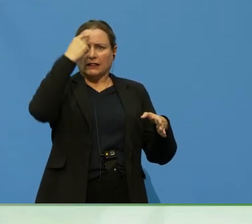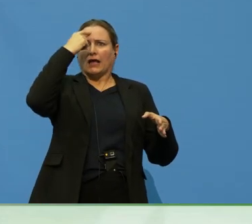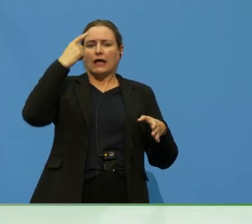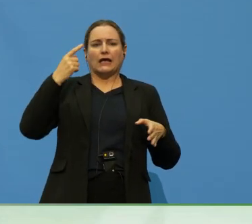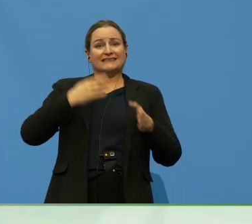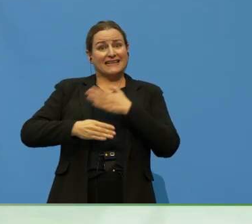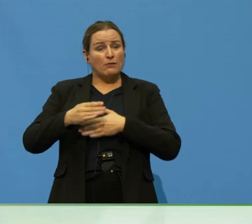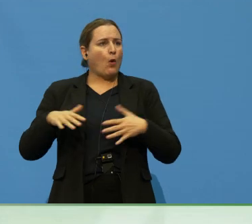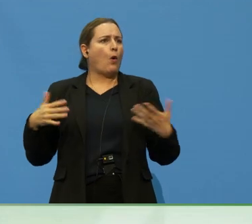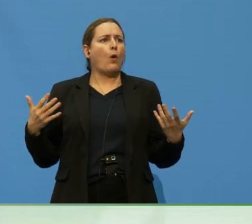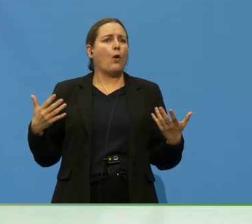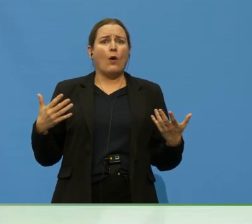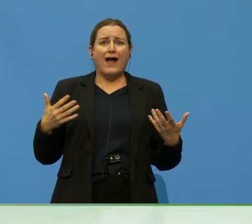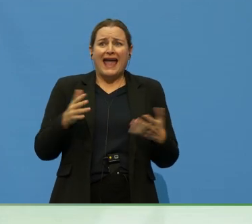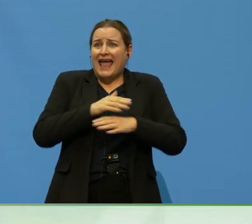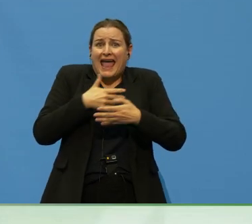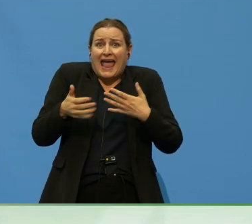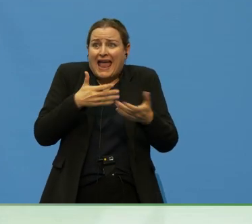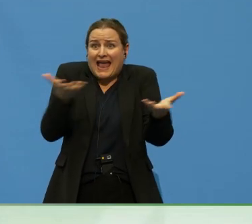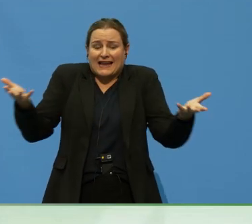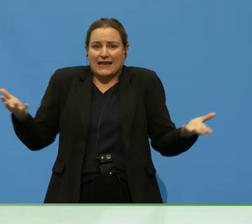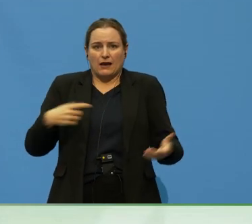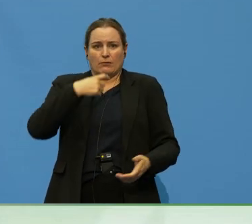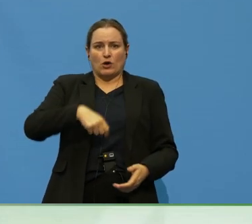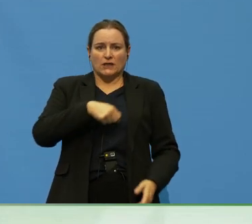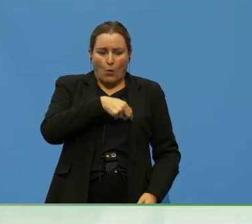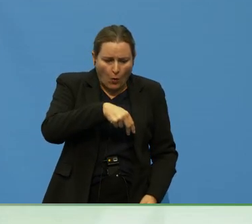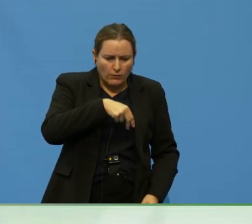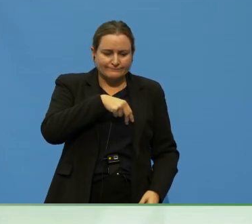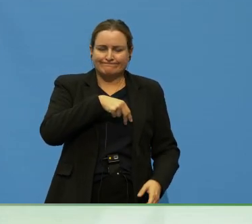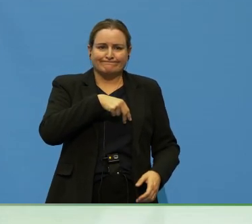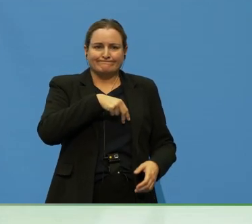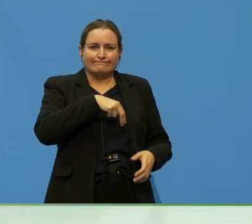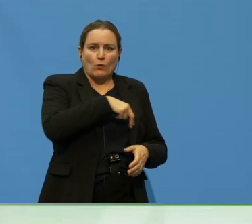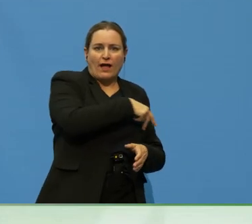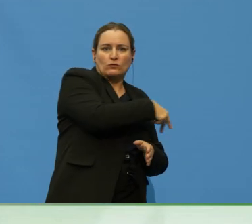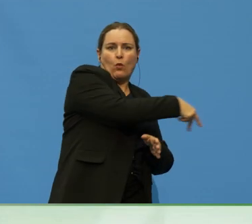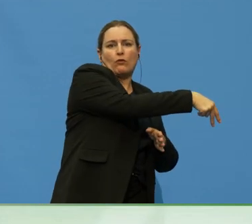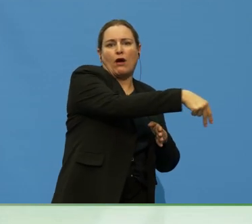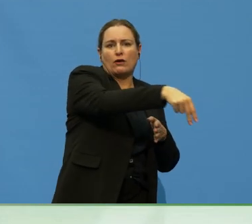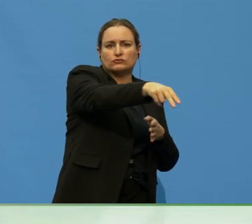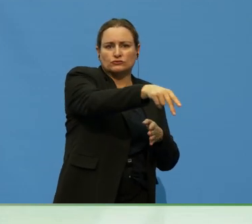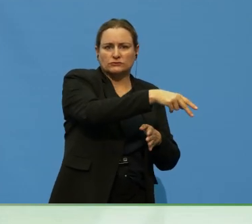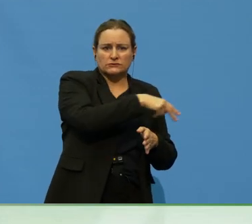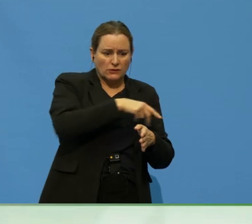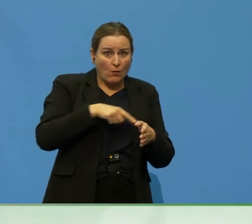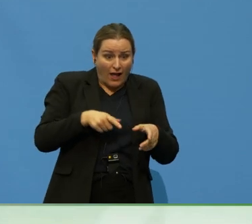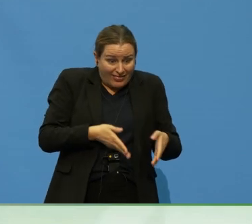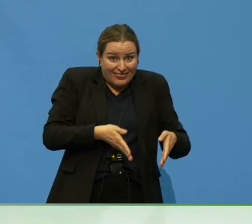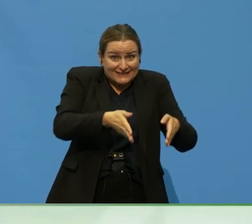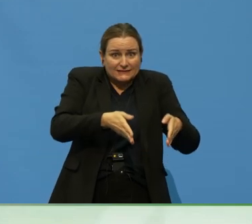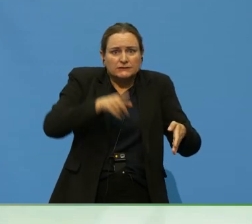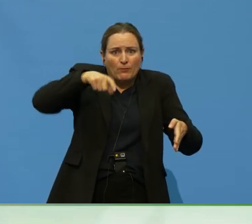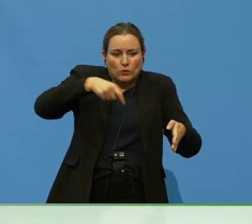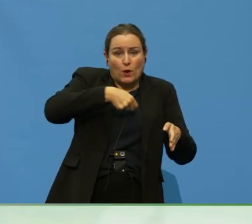a pedestrian point of view. It was just a perfect example of inaccessible